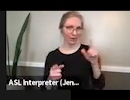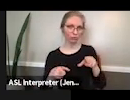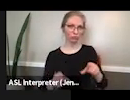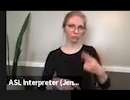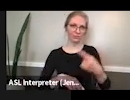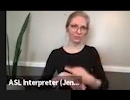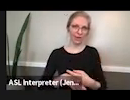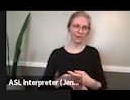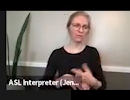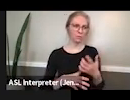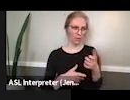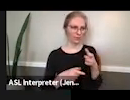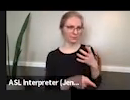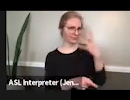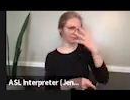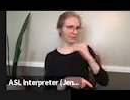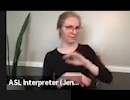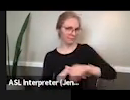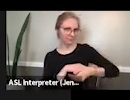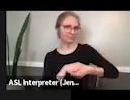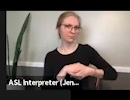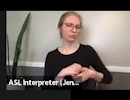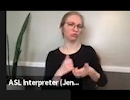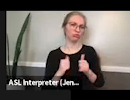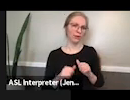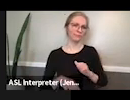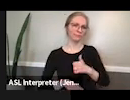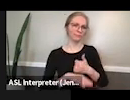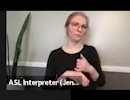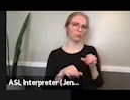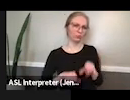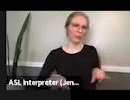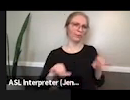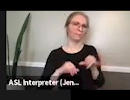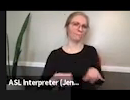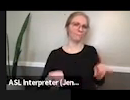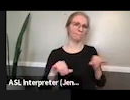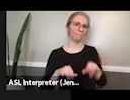them to sleep at night, and trying to get those rhythms and their cycles.